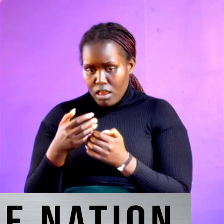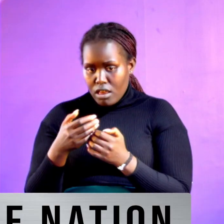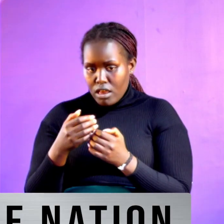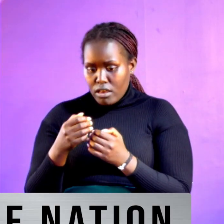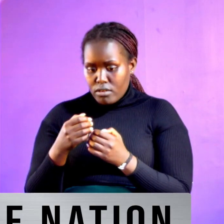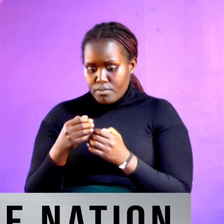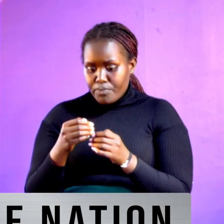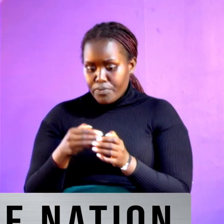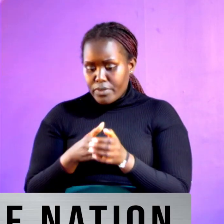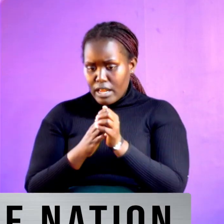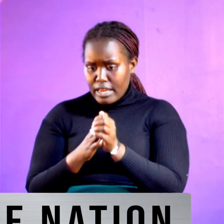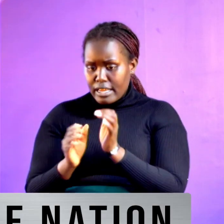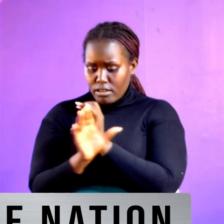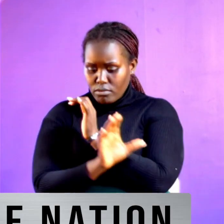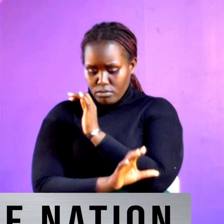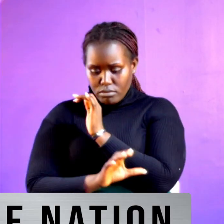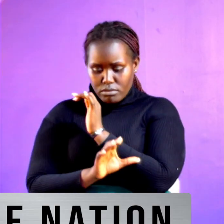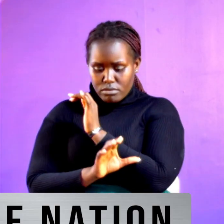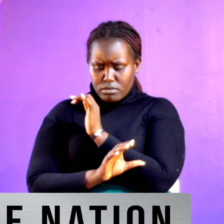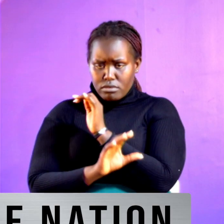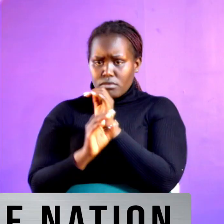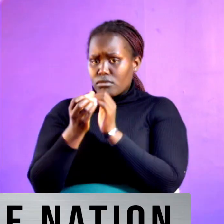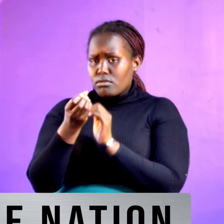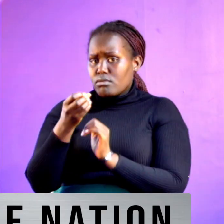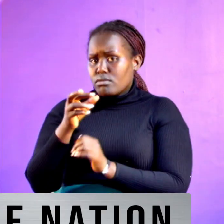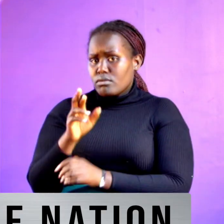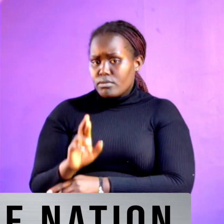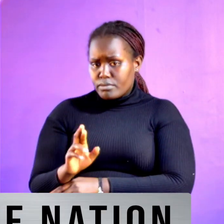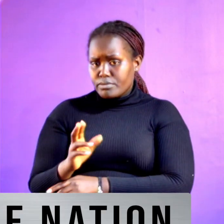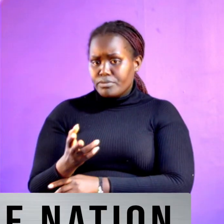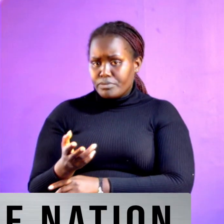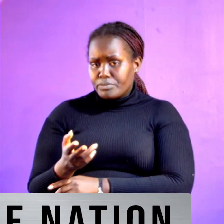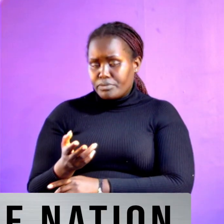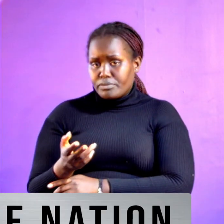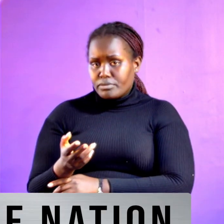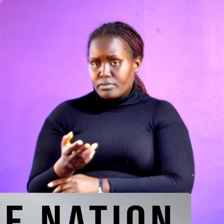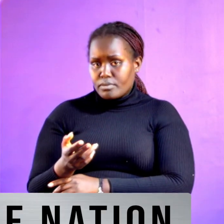country? Or is he just a populist?